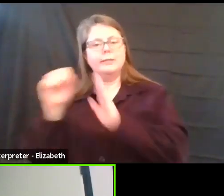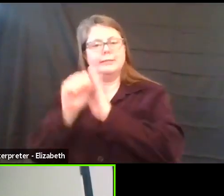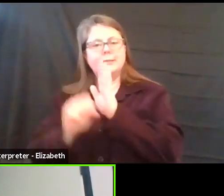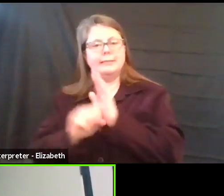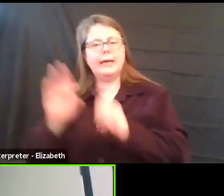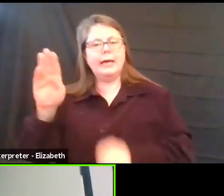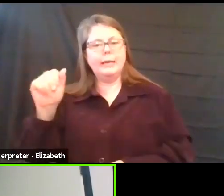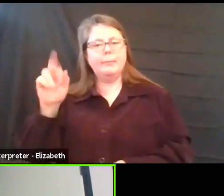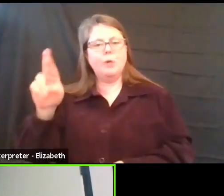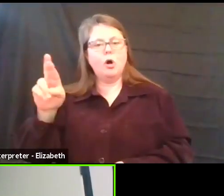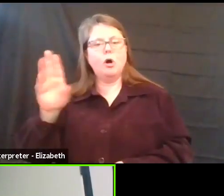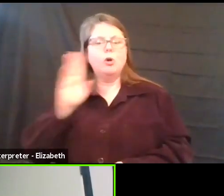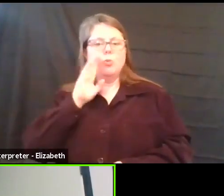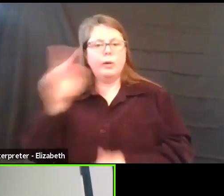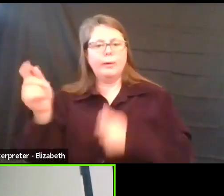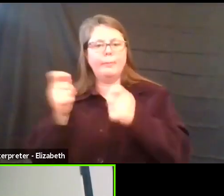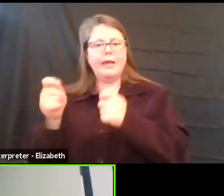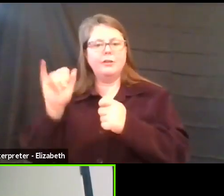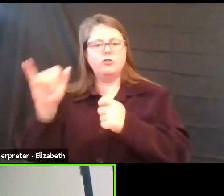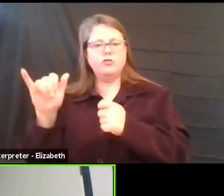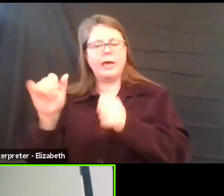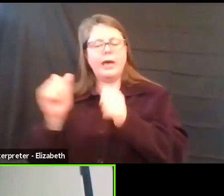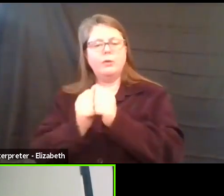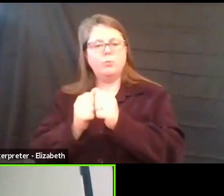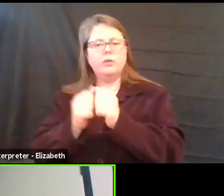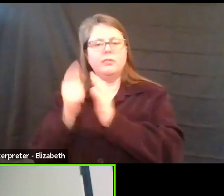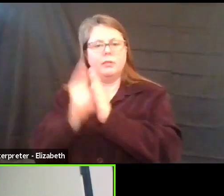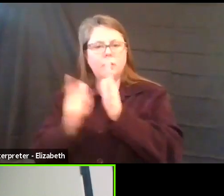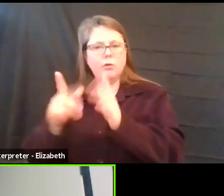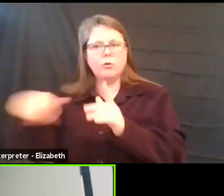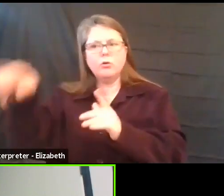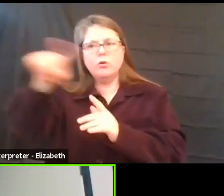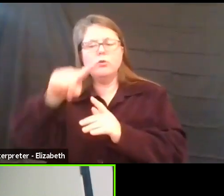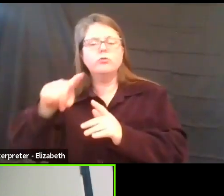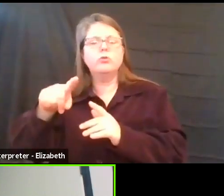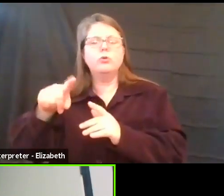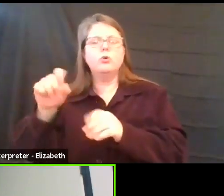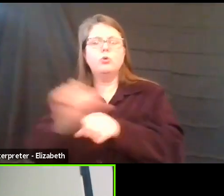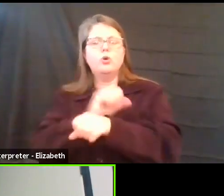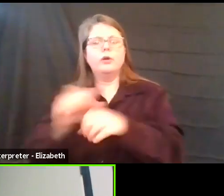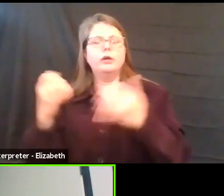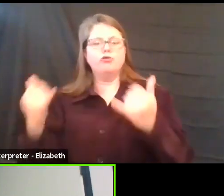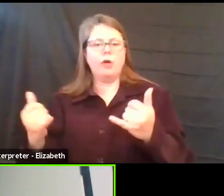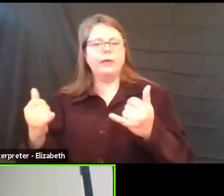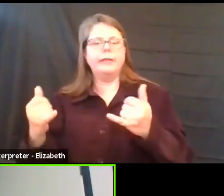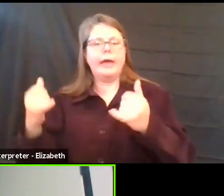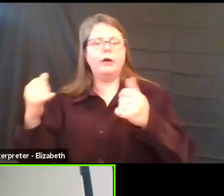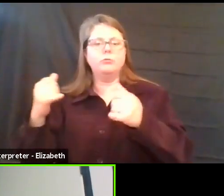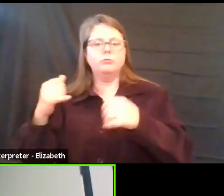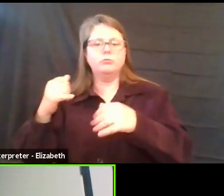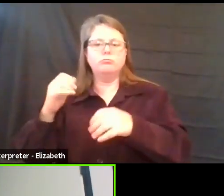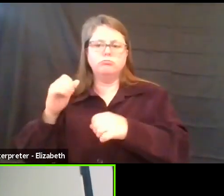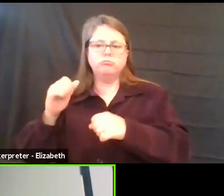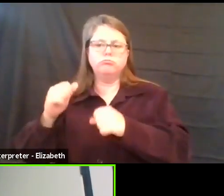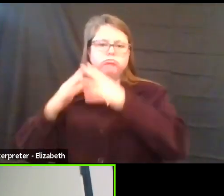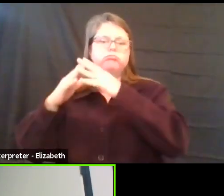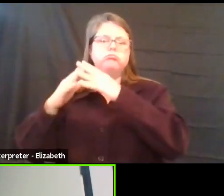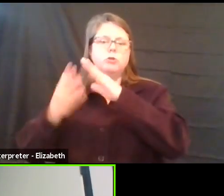that program is able to come online. But we're actively working with them to support that and get that up and